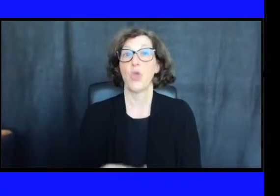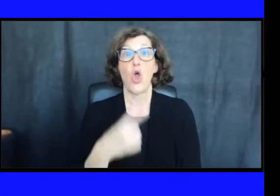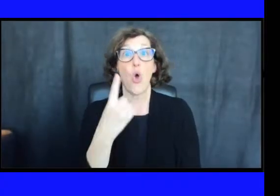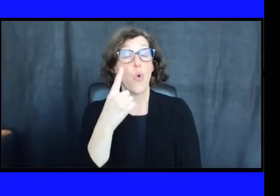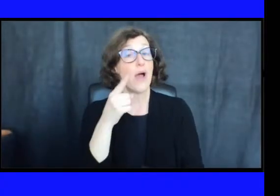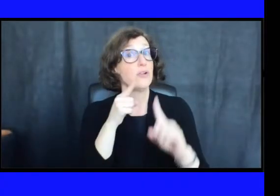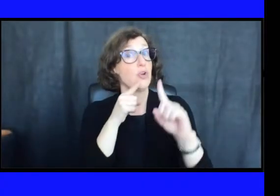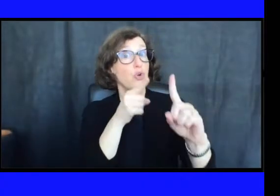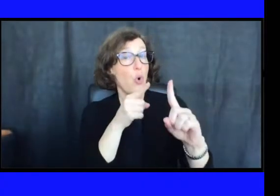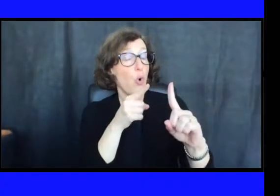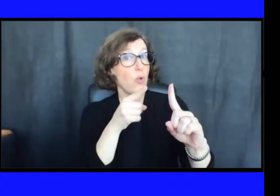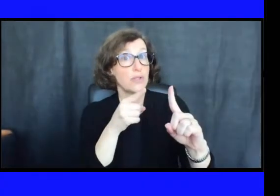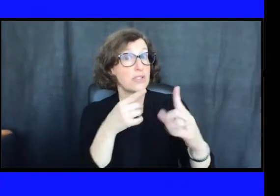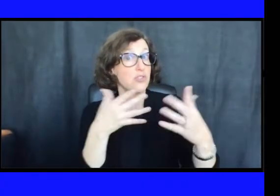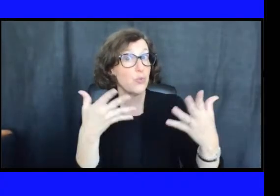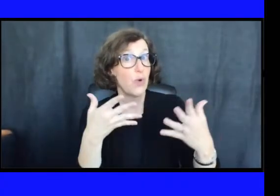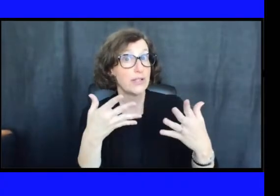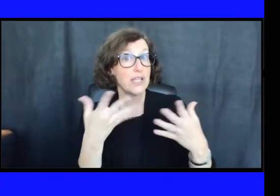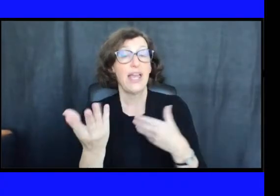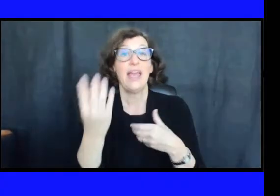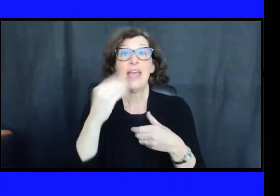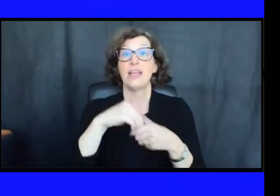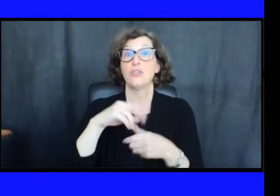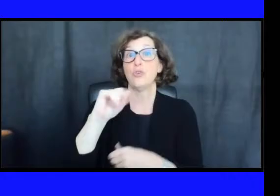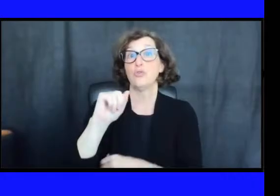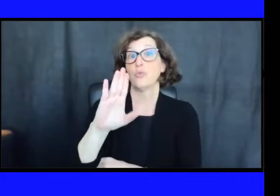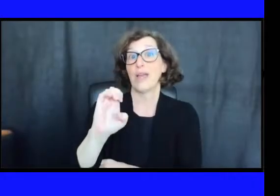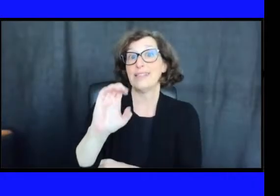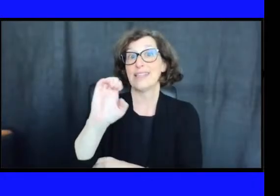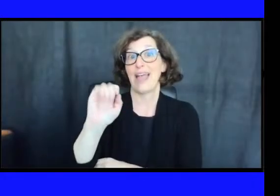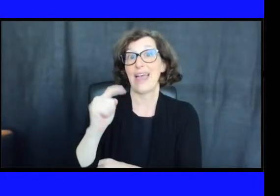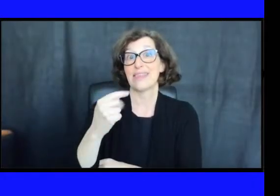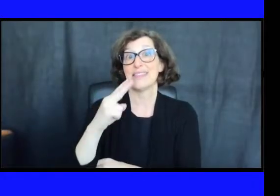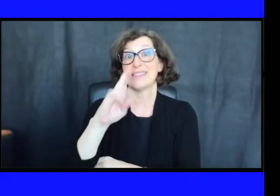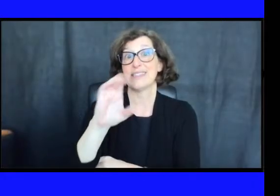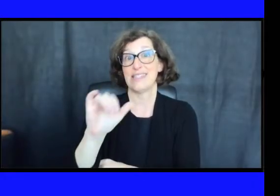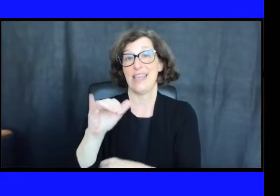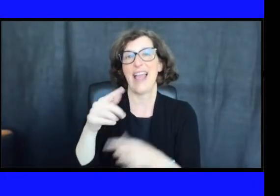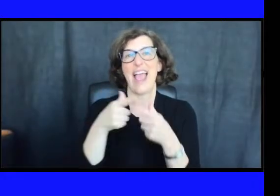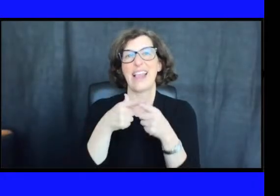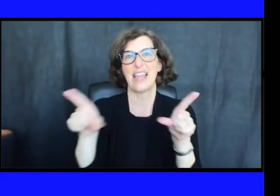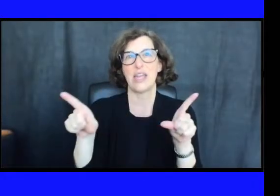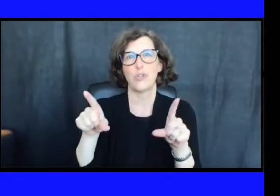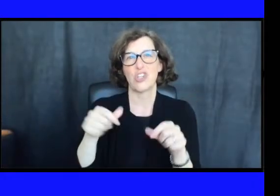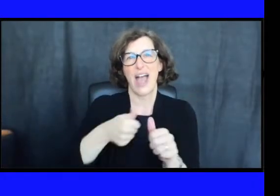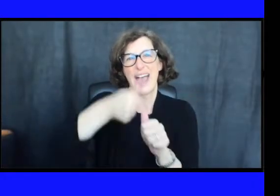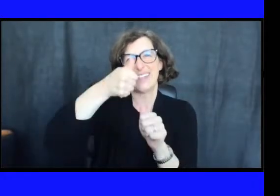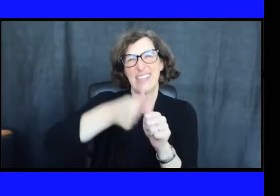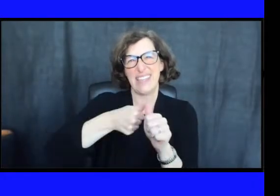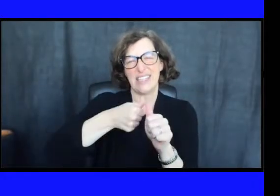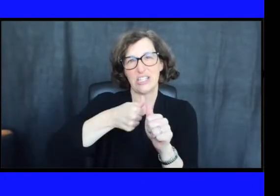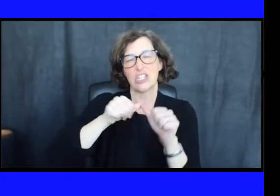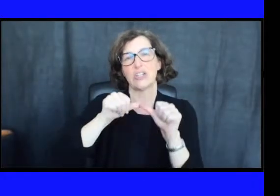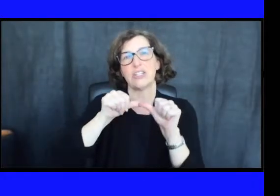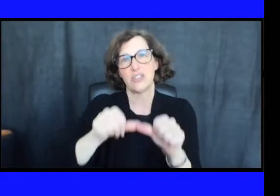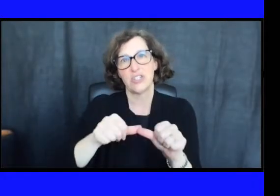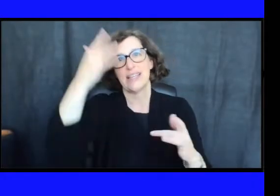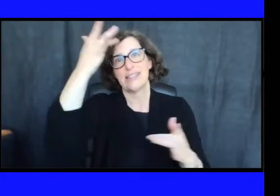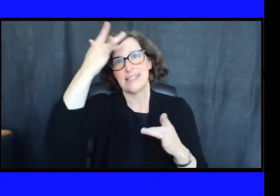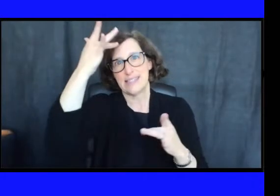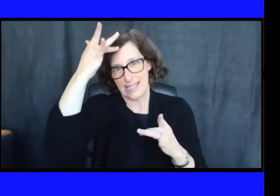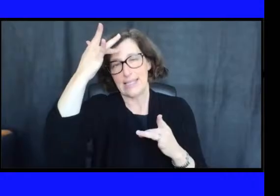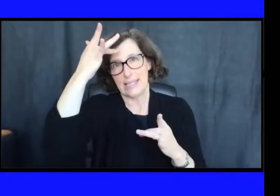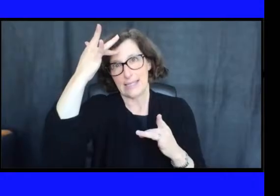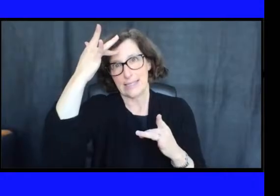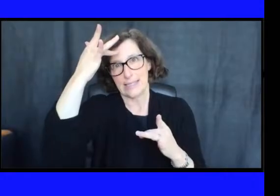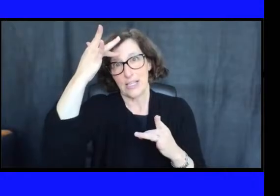dashboard. We will be working with our facilities just to educate our facilities on how to access the dashboards and how they can utilize